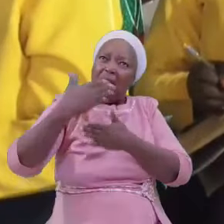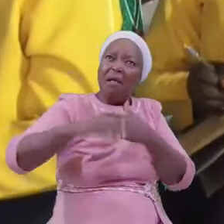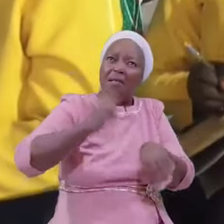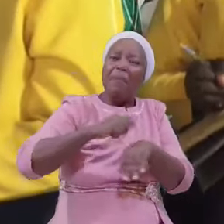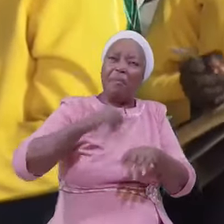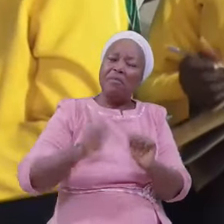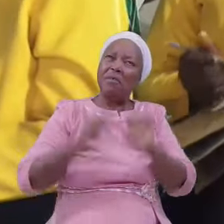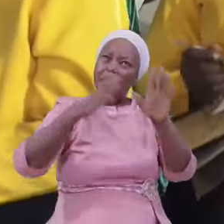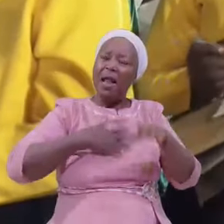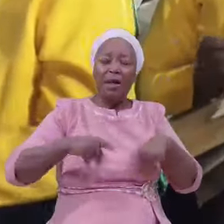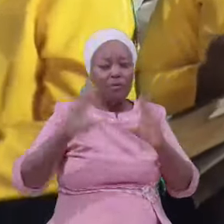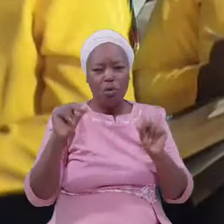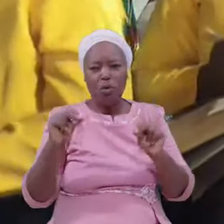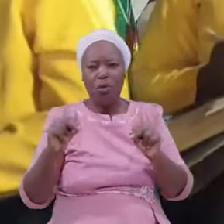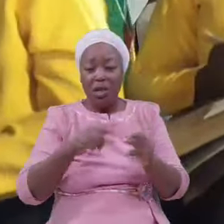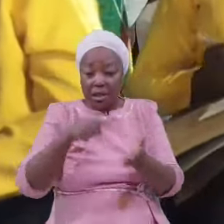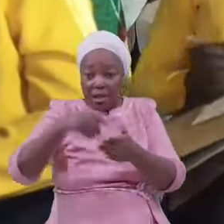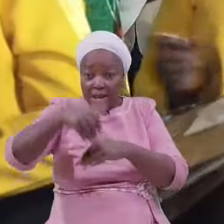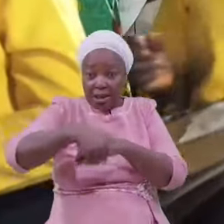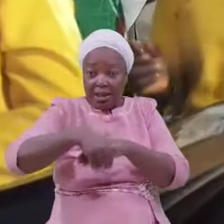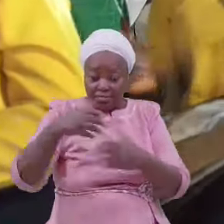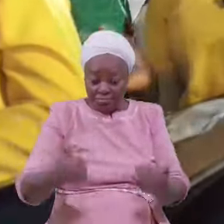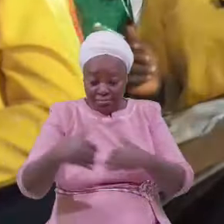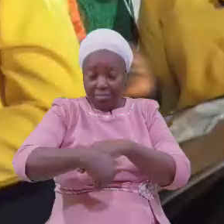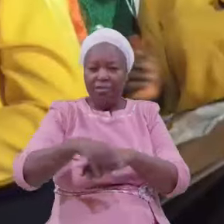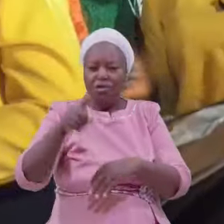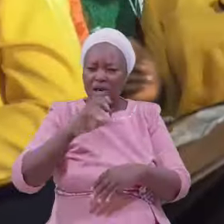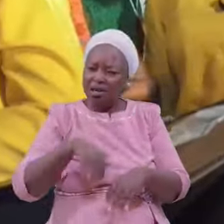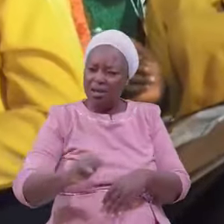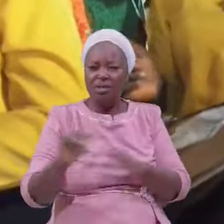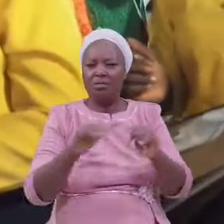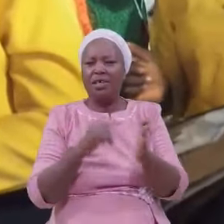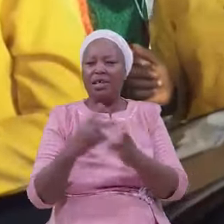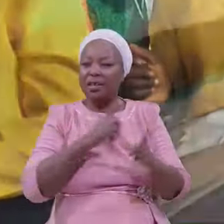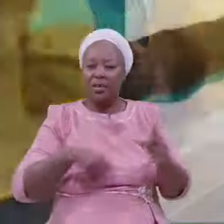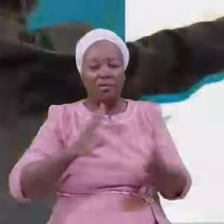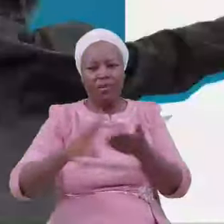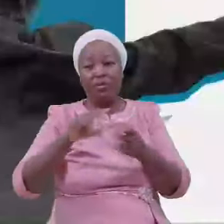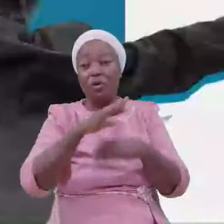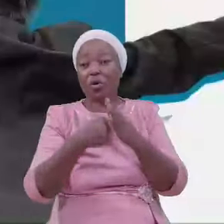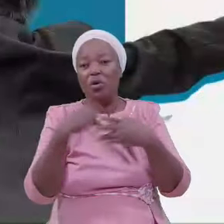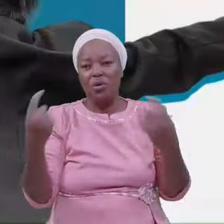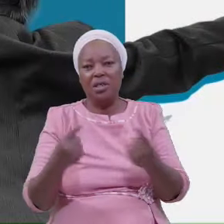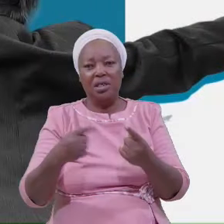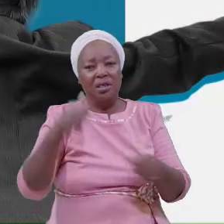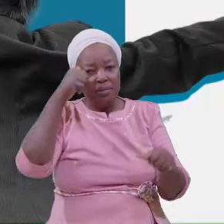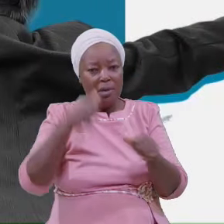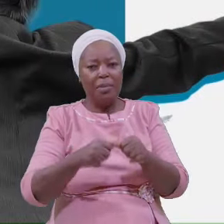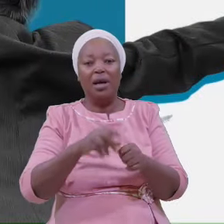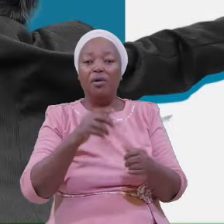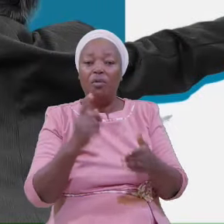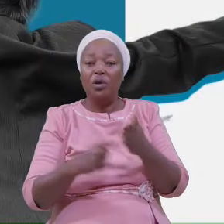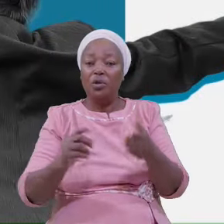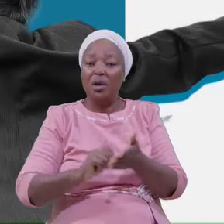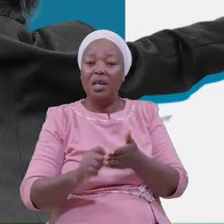gckhq.org/connect. I say it again, gckhq.org www.unchanging.org/connect